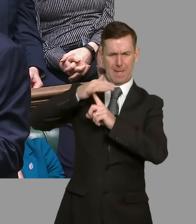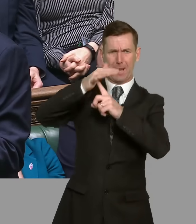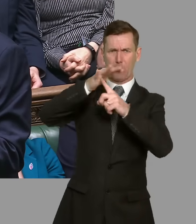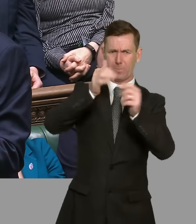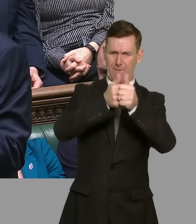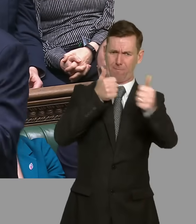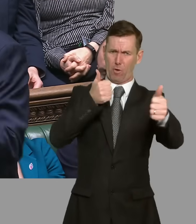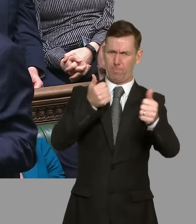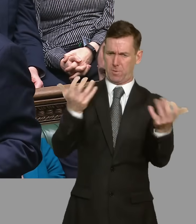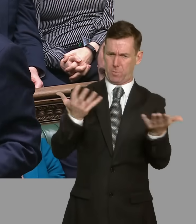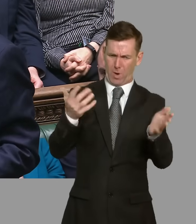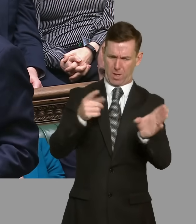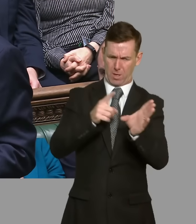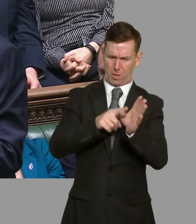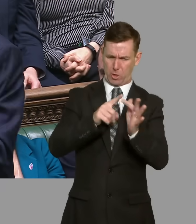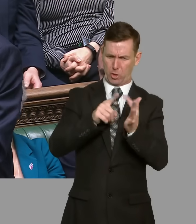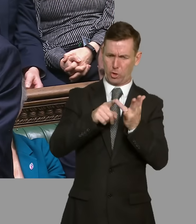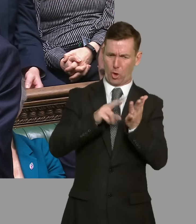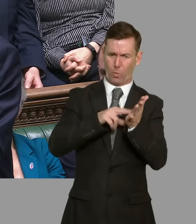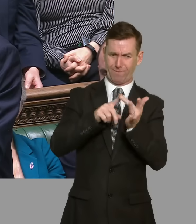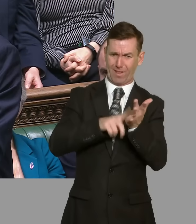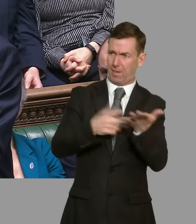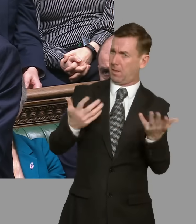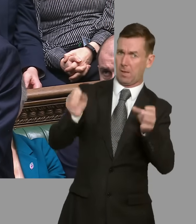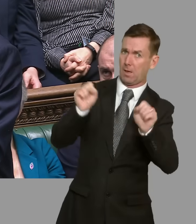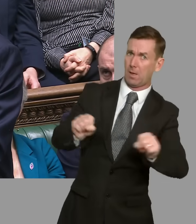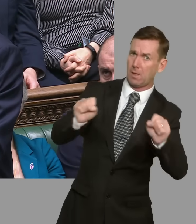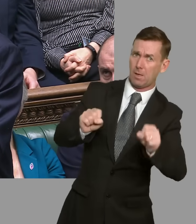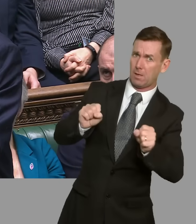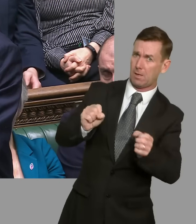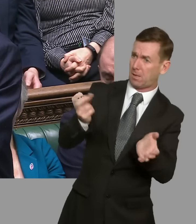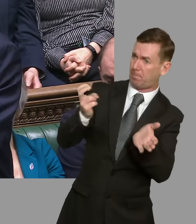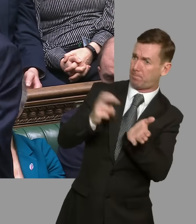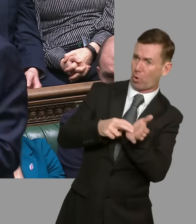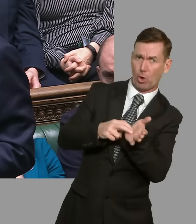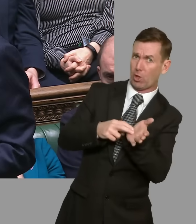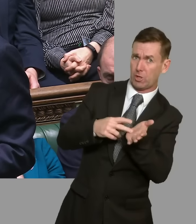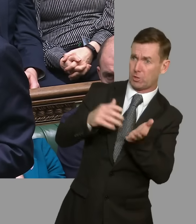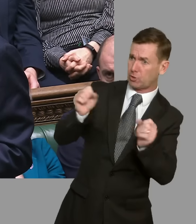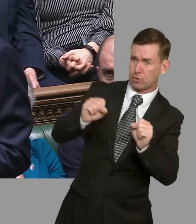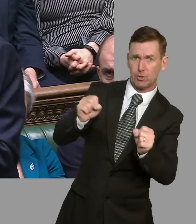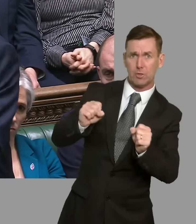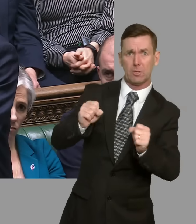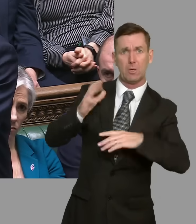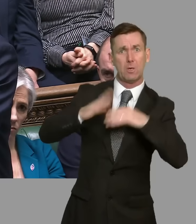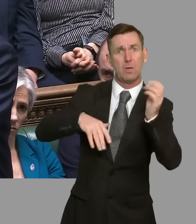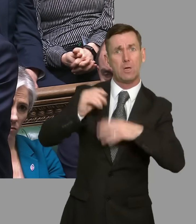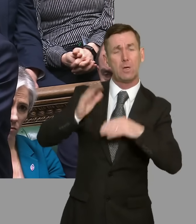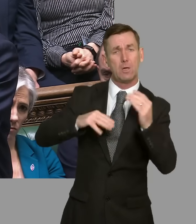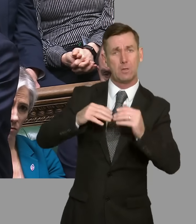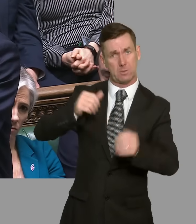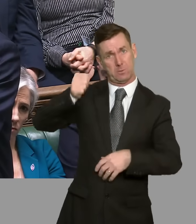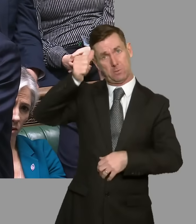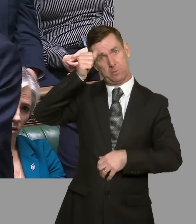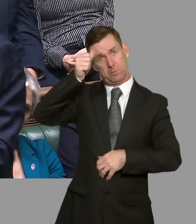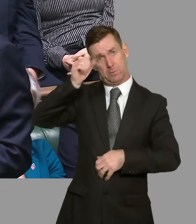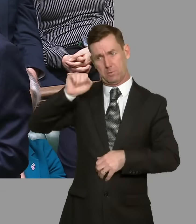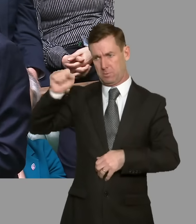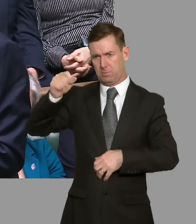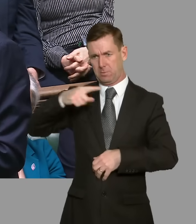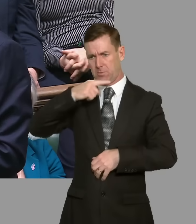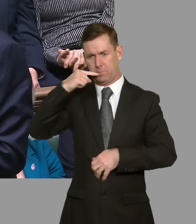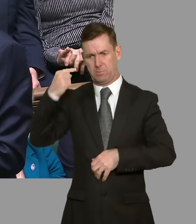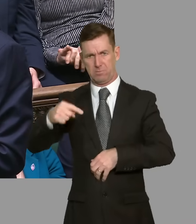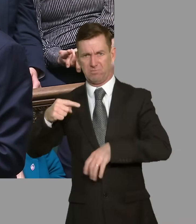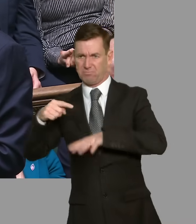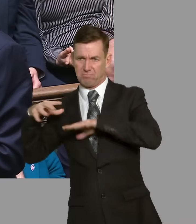in Europe. Trump is threatening to undermine NATO. We have to rearm fast. So why won't the Prime